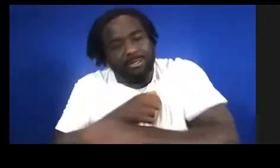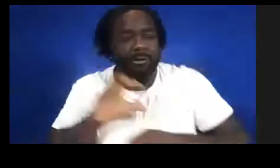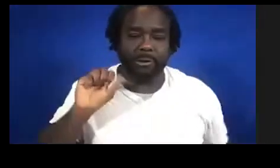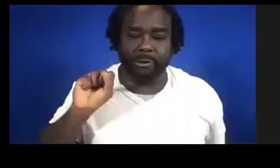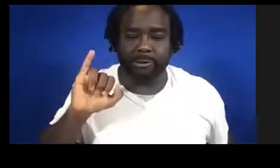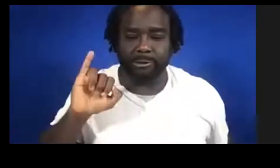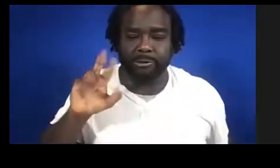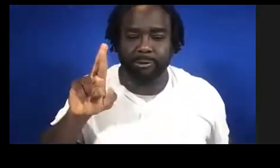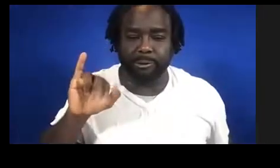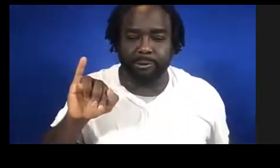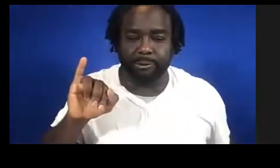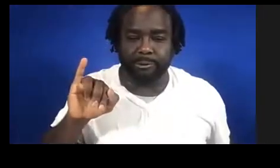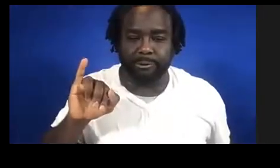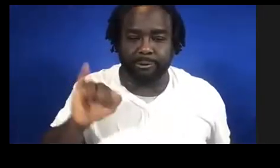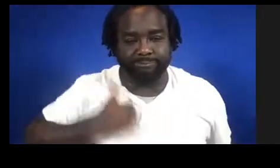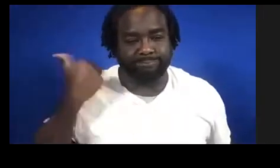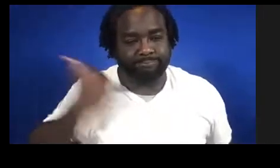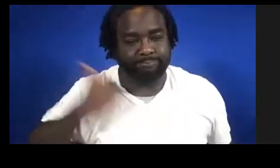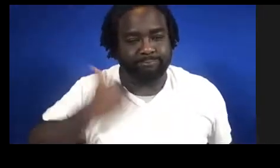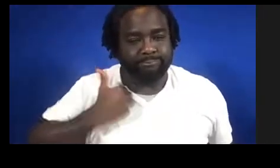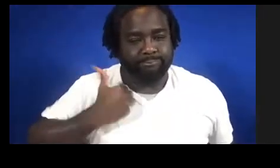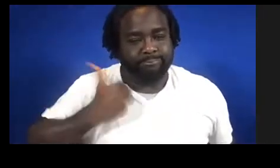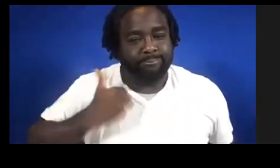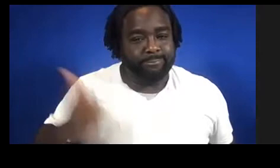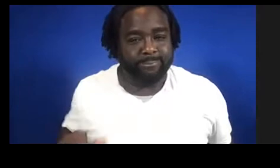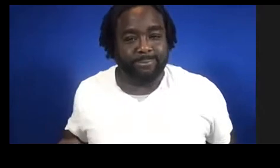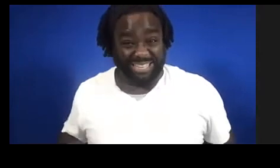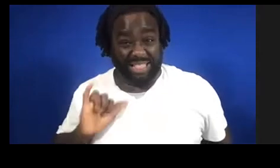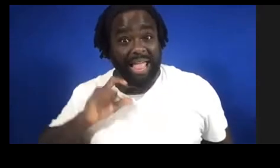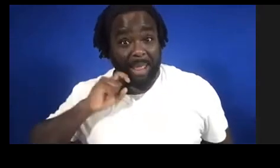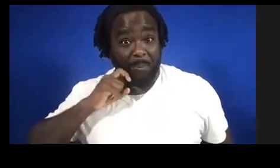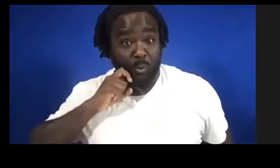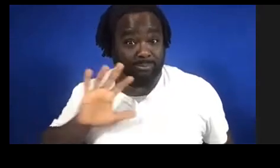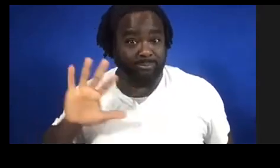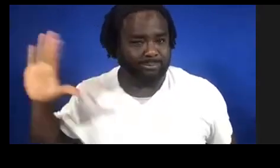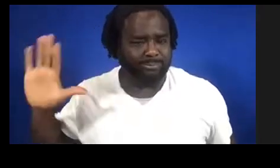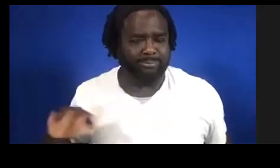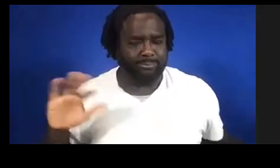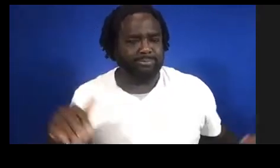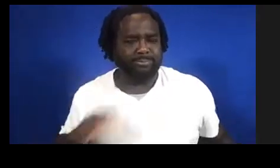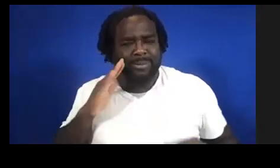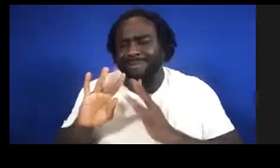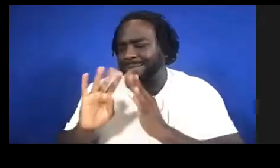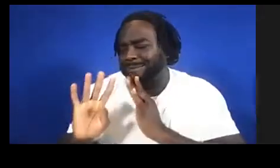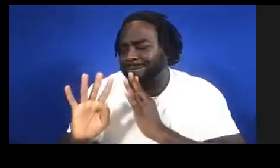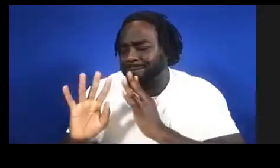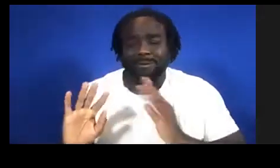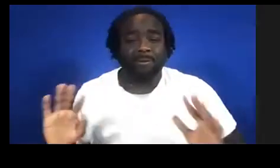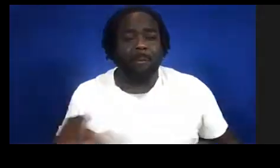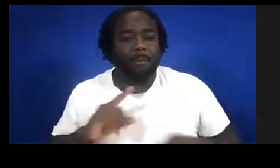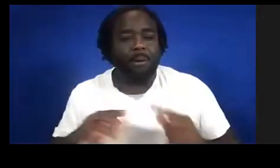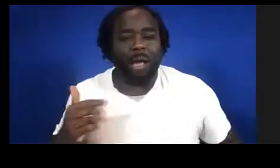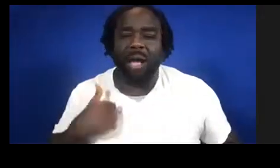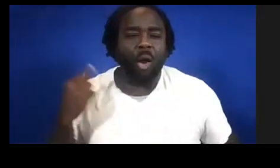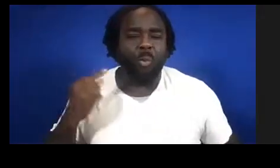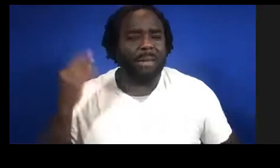Apple products. I love my Apple products. And Apple has a whole Siri going on, right?